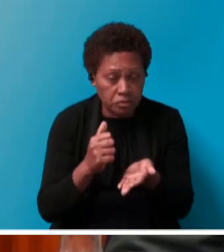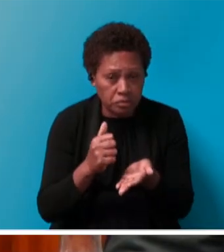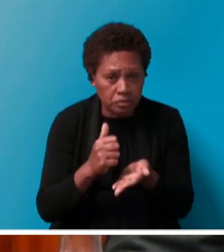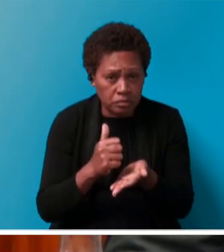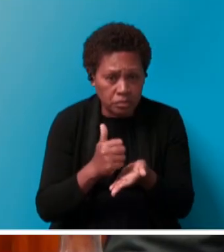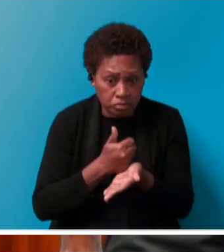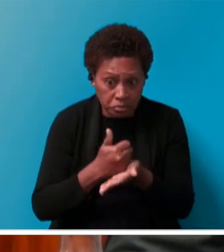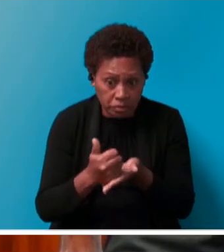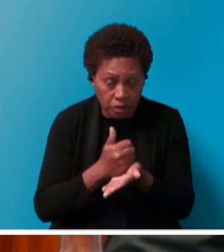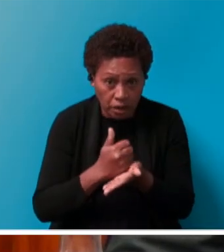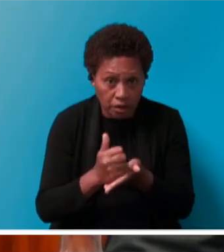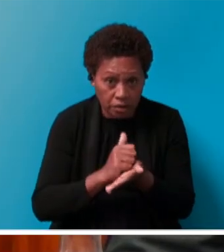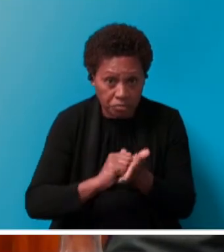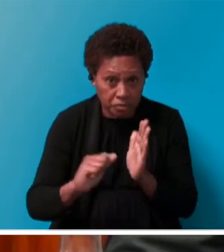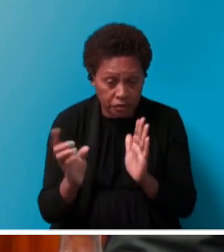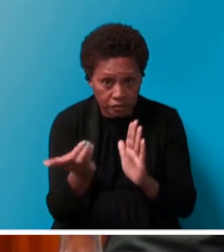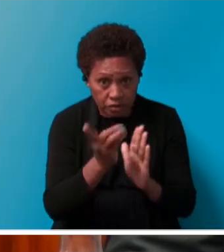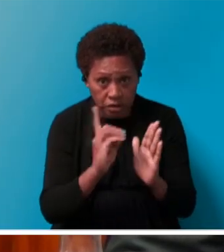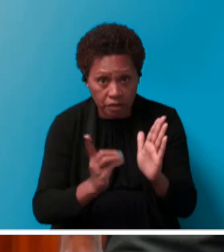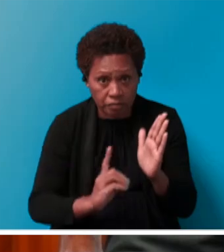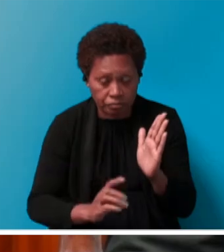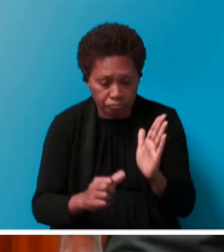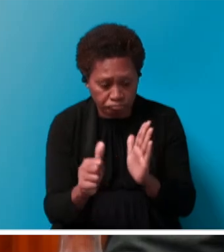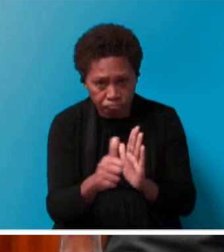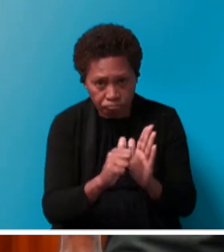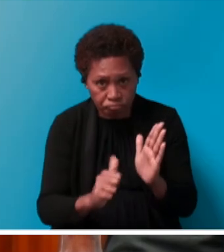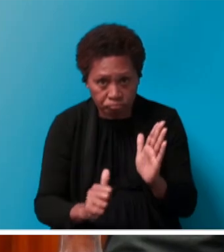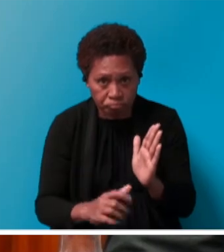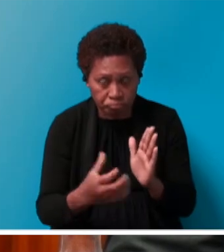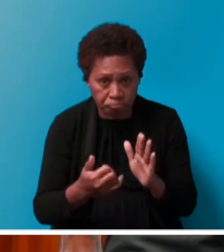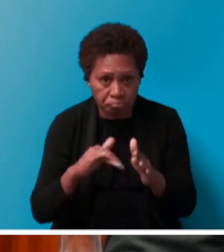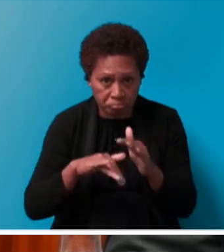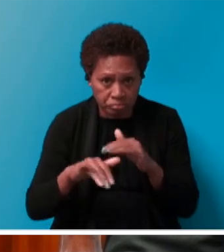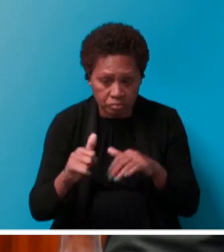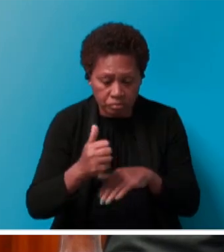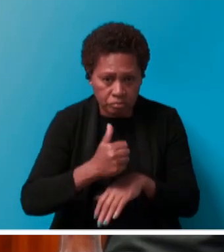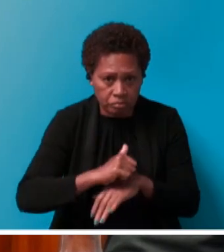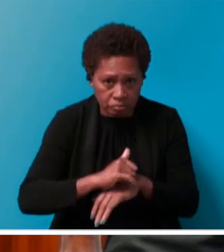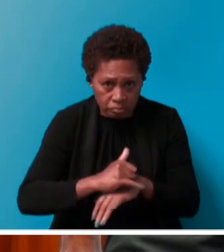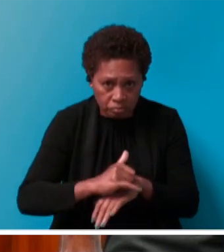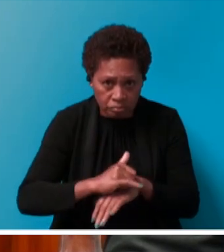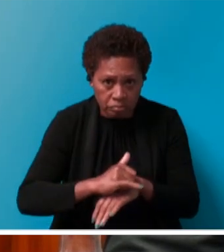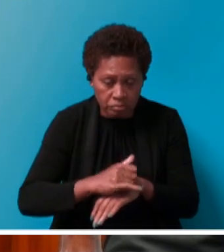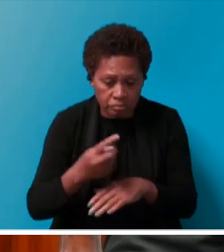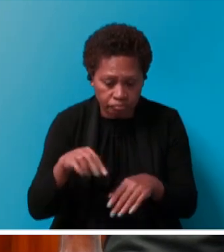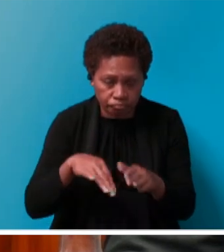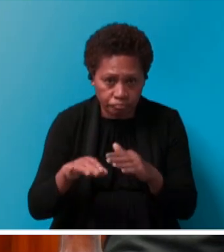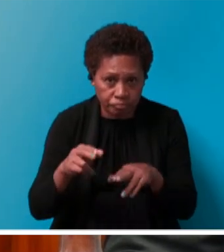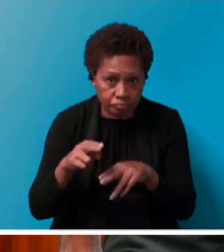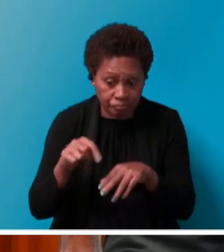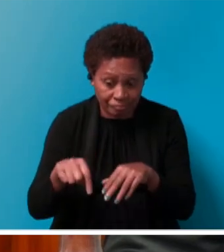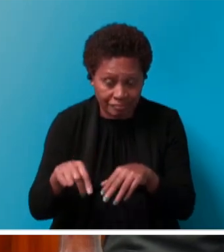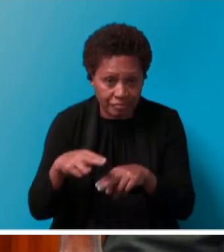unique priorities to the table. In Singapore, we affirm that Fiji and the Pacific family have